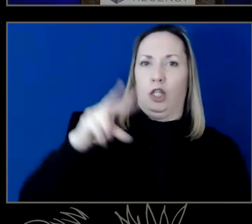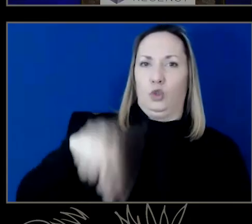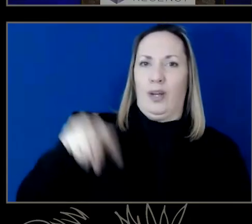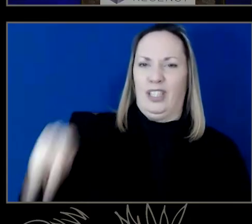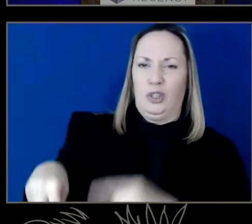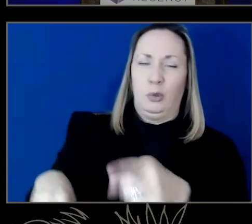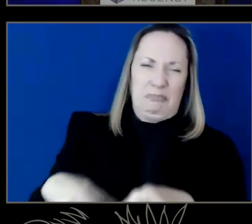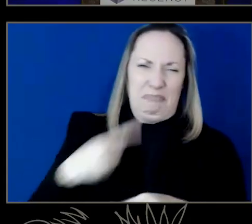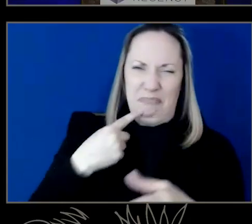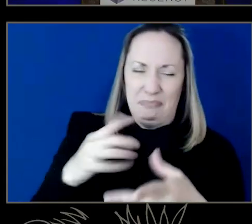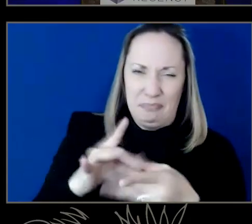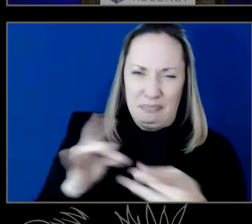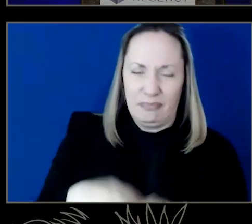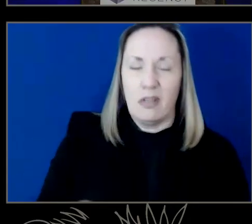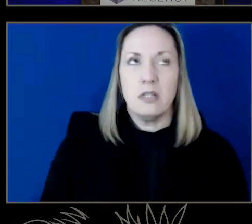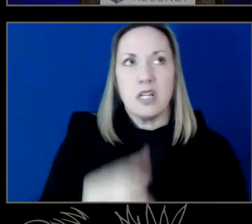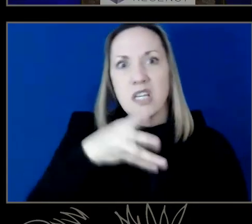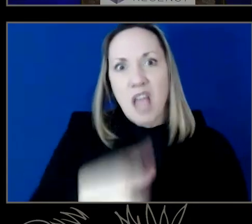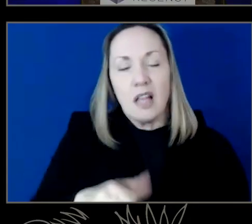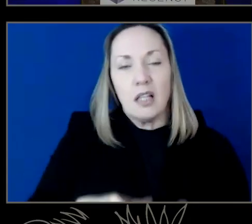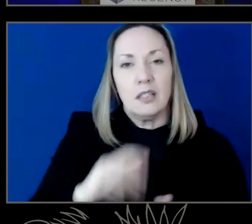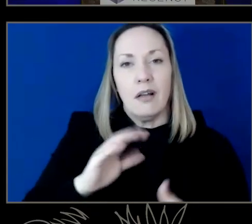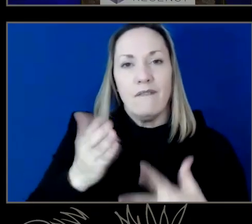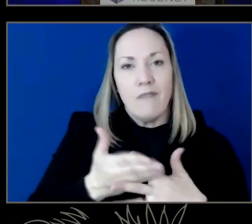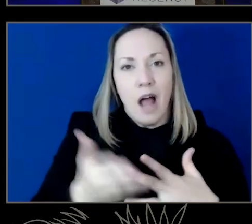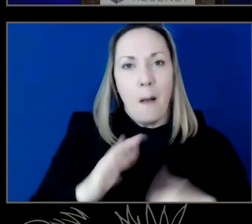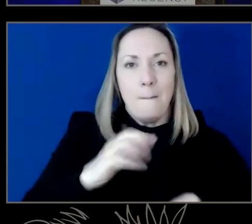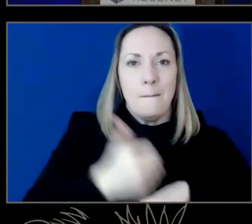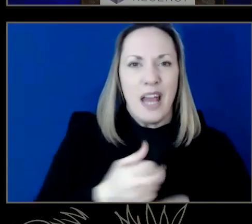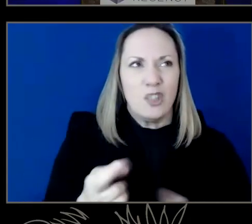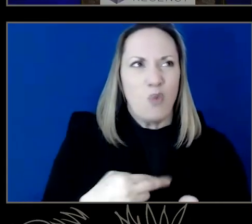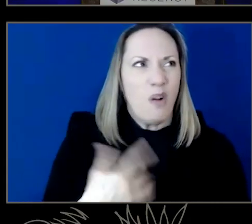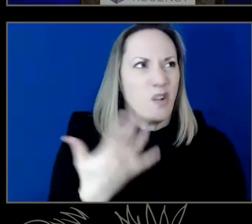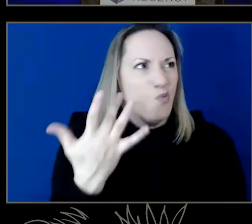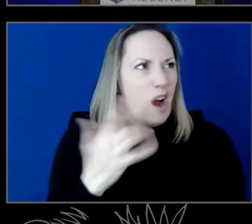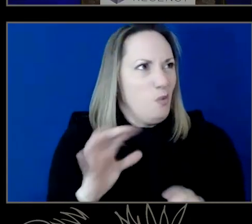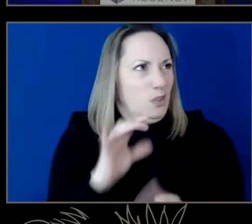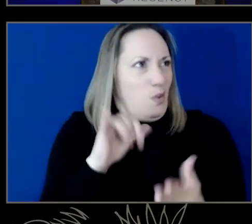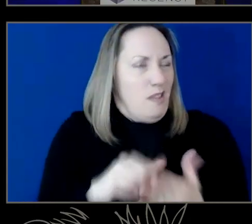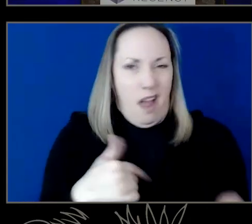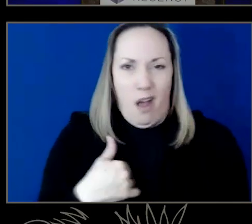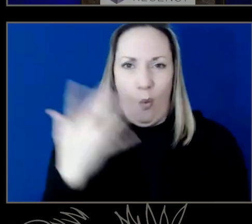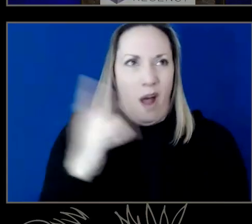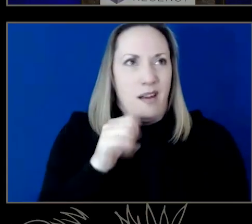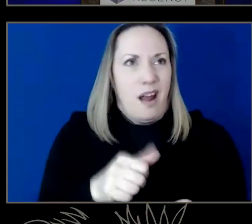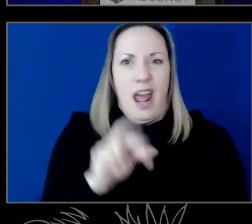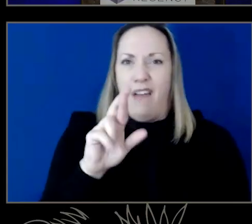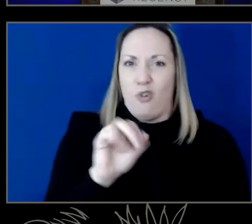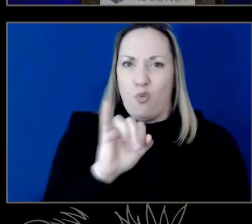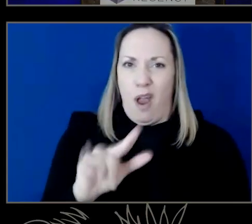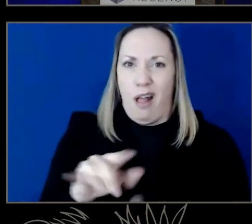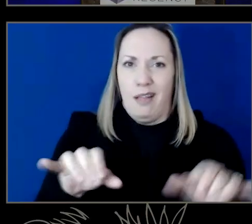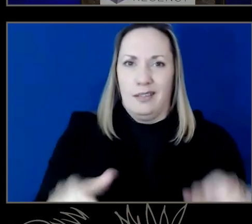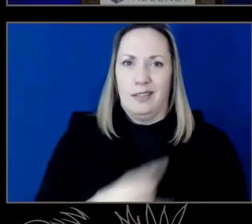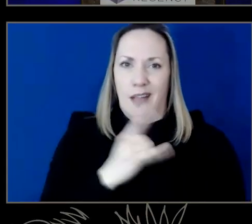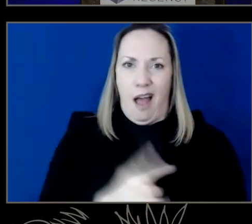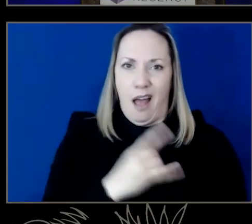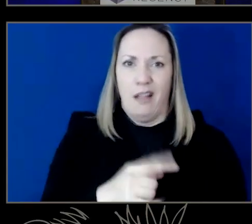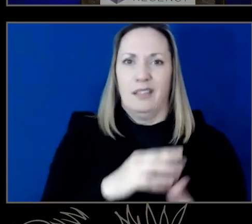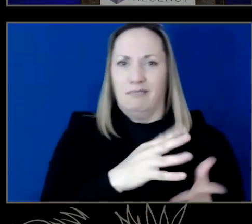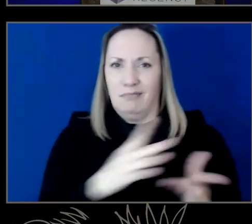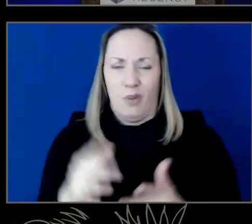just saying, hey, I hate this file-based routing. Why is Next.js and Remix, why are they doing this? Why can't we just have a Rails-style declarative routing config